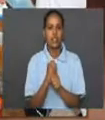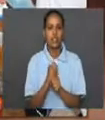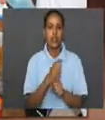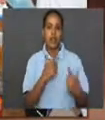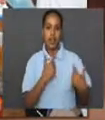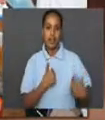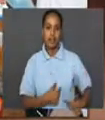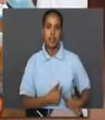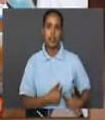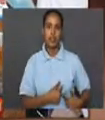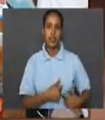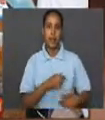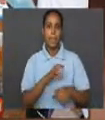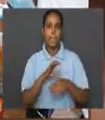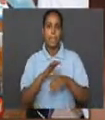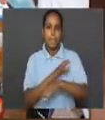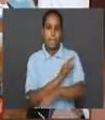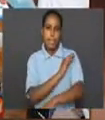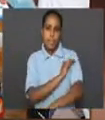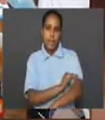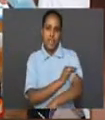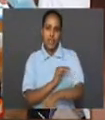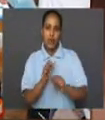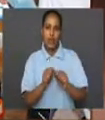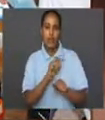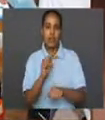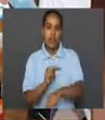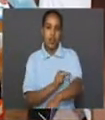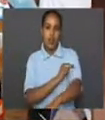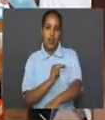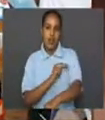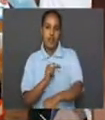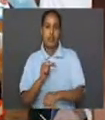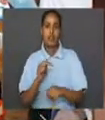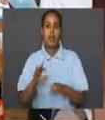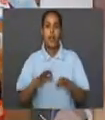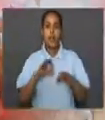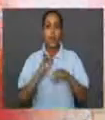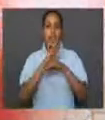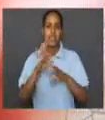of the heart, muscle contractions, and nerve impulse transition.